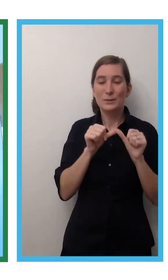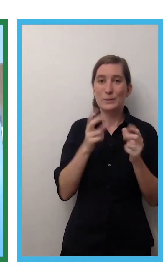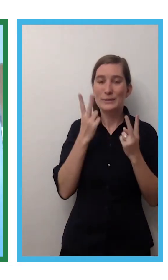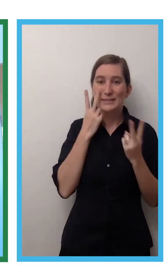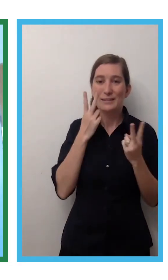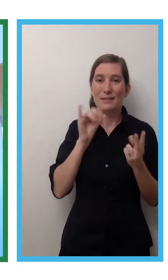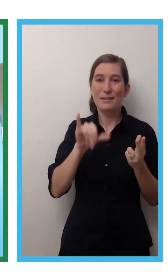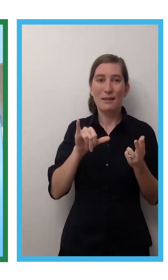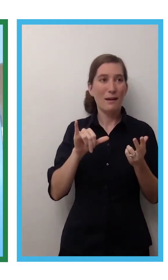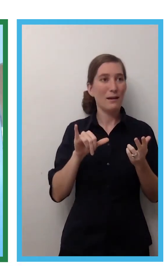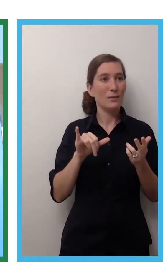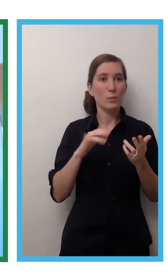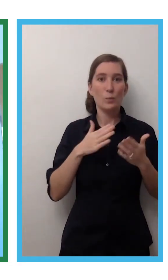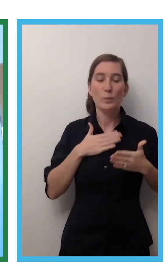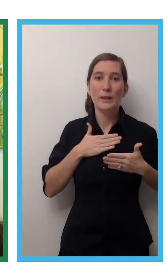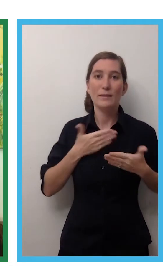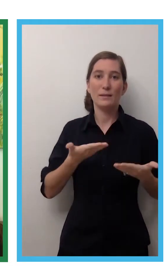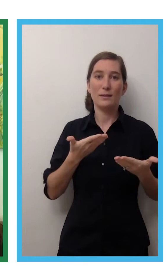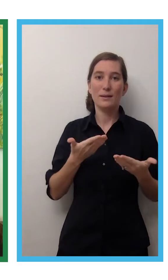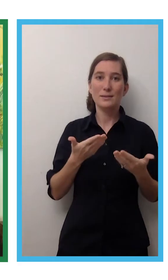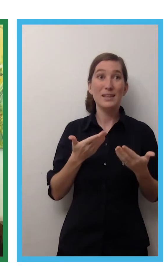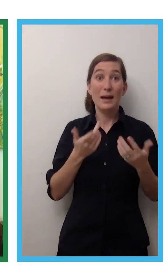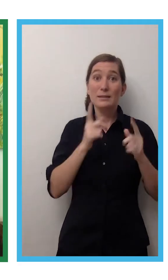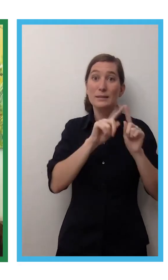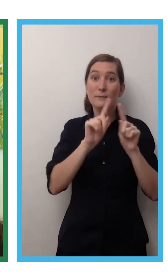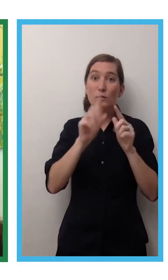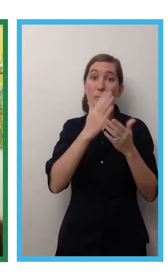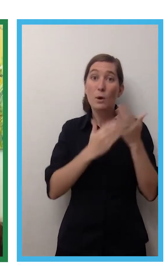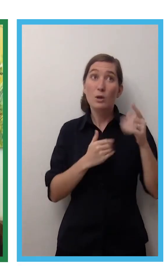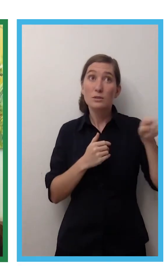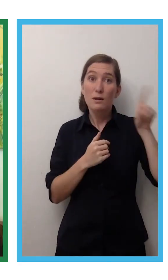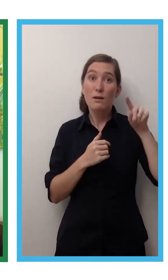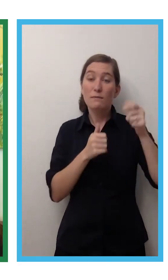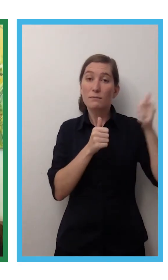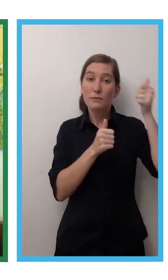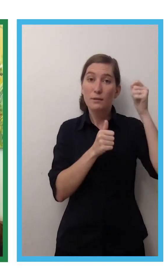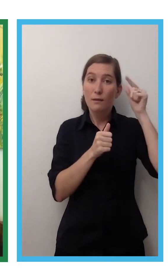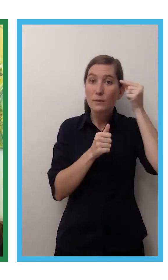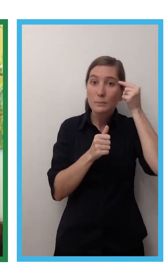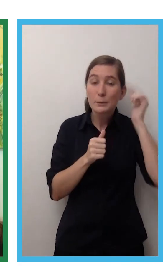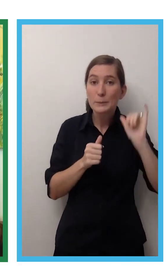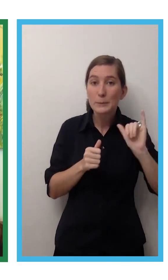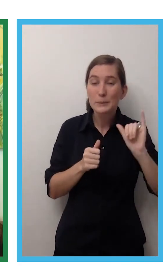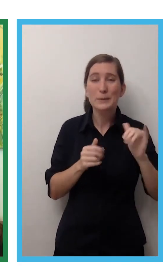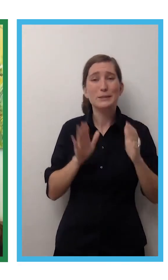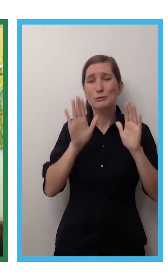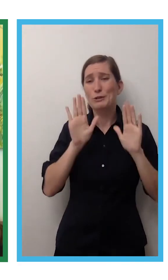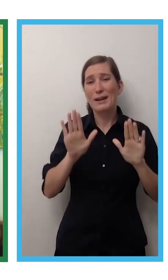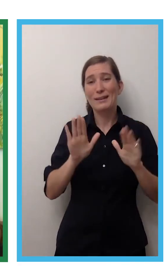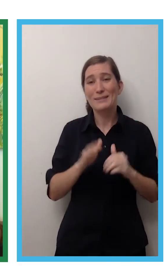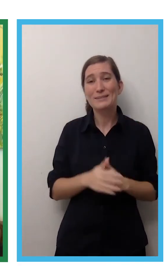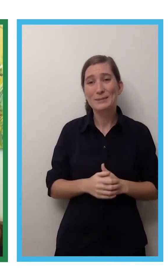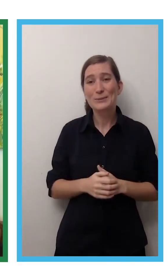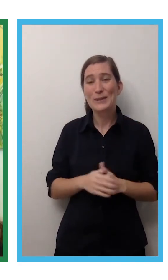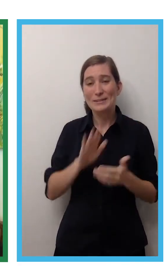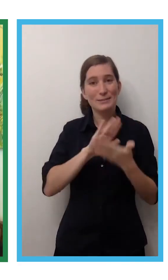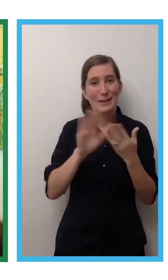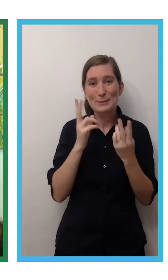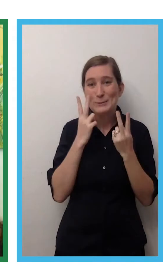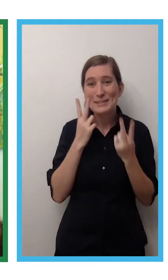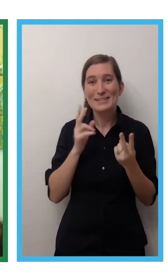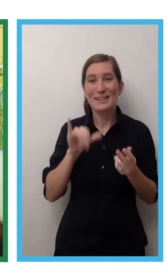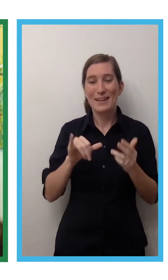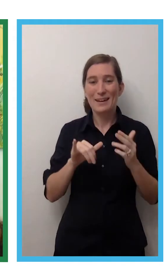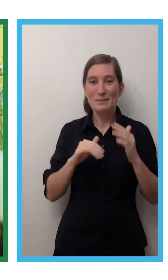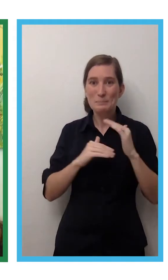government. It's great. It's nice mm-hmm. to see that building. So our focus for